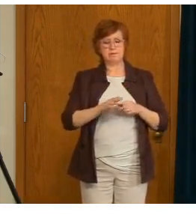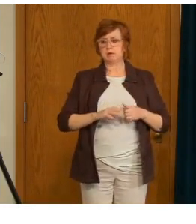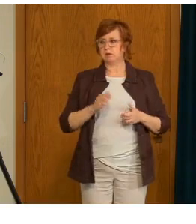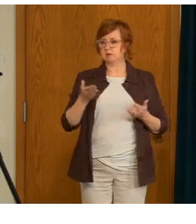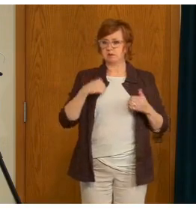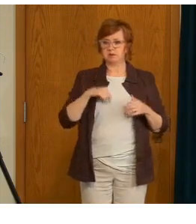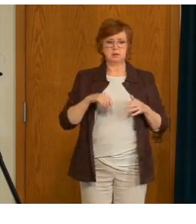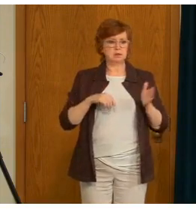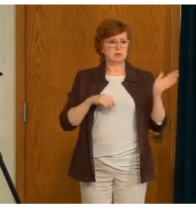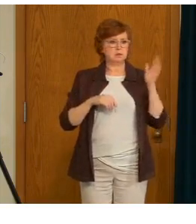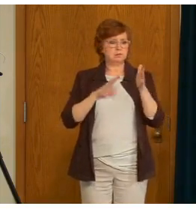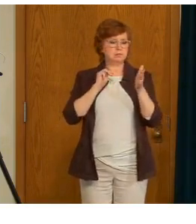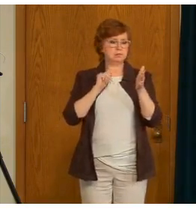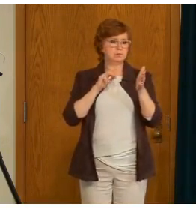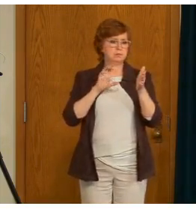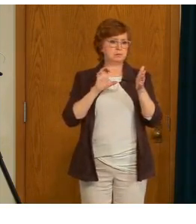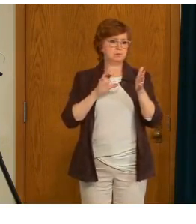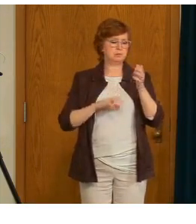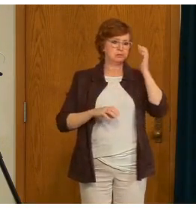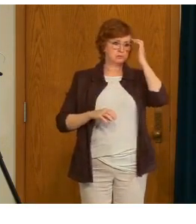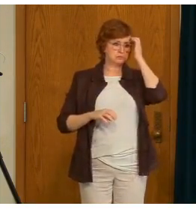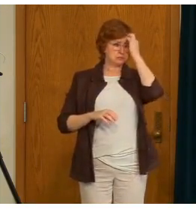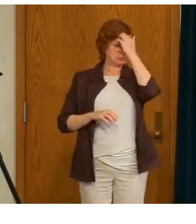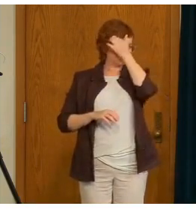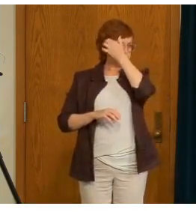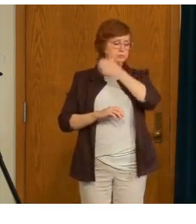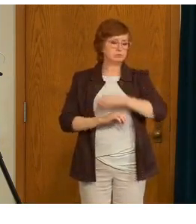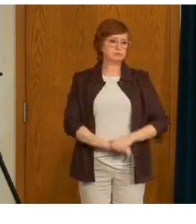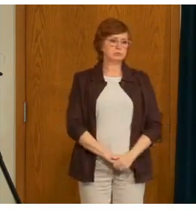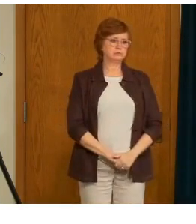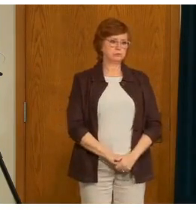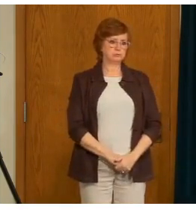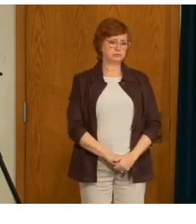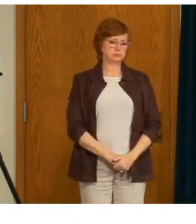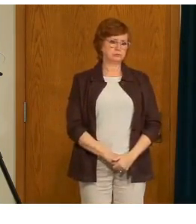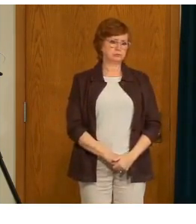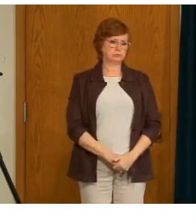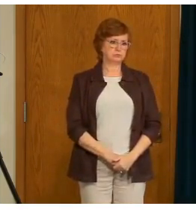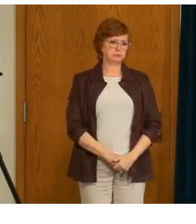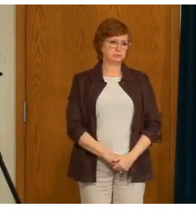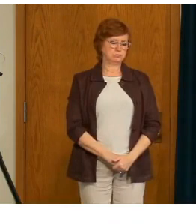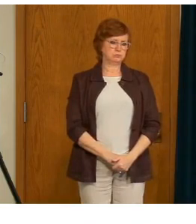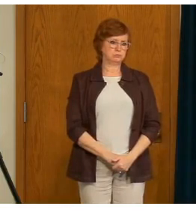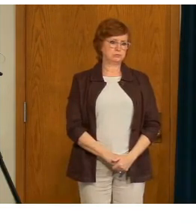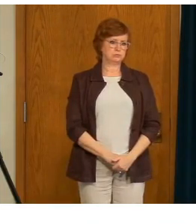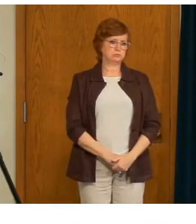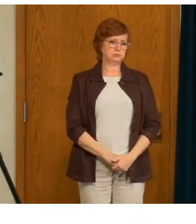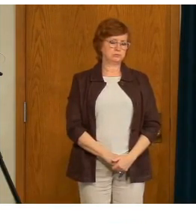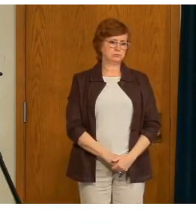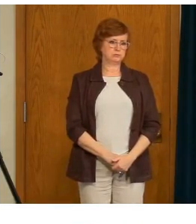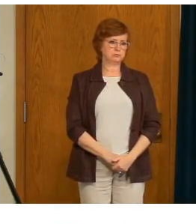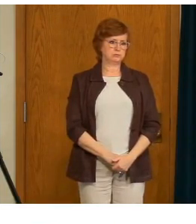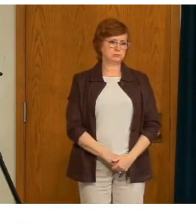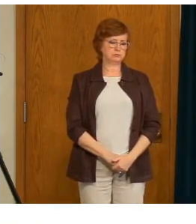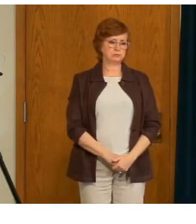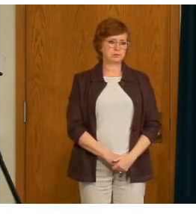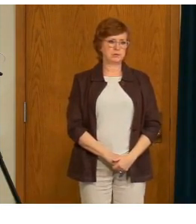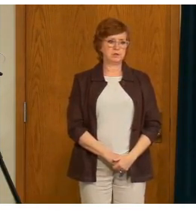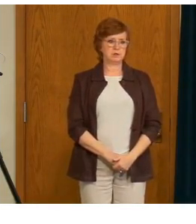Take a question. Next question from Mark. Is there any concern that starting second doses now is going to slow down the process